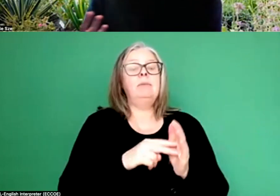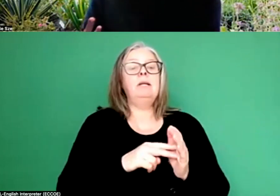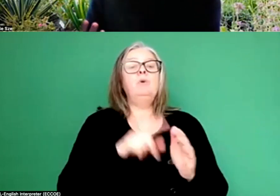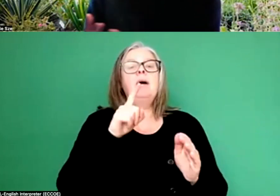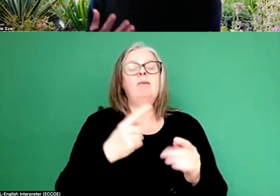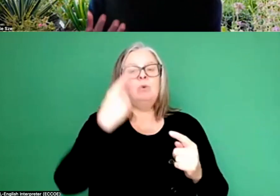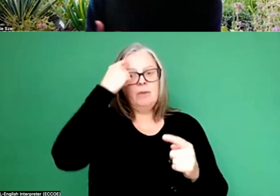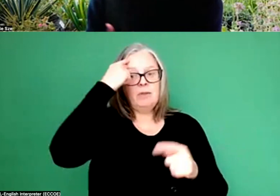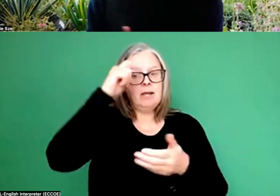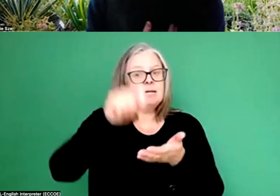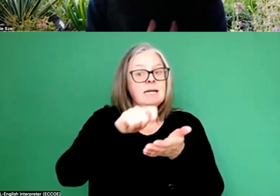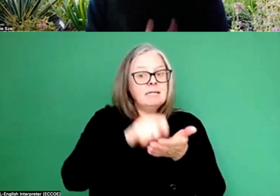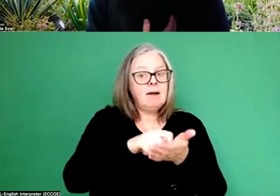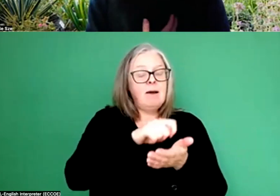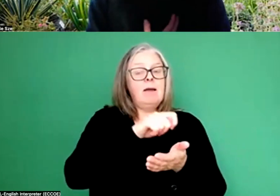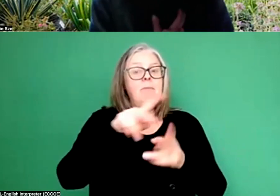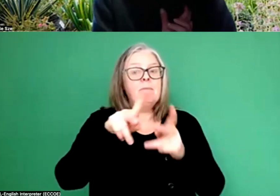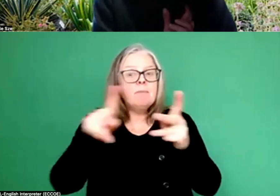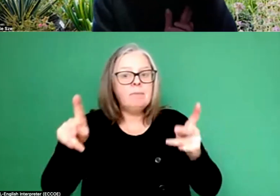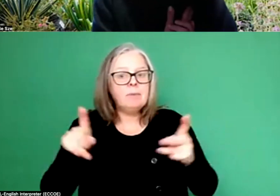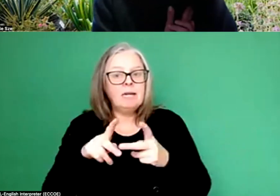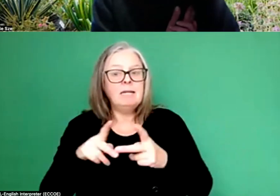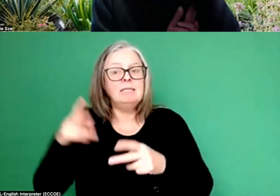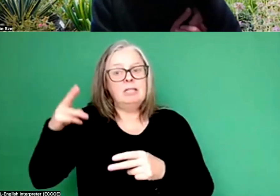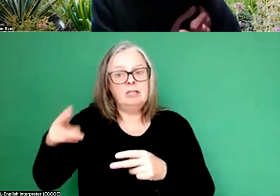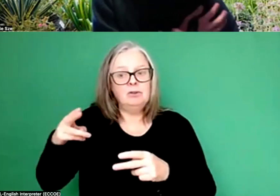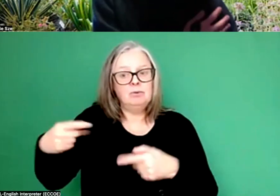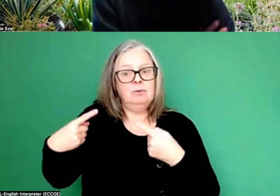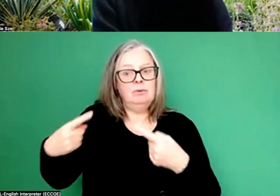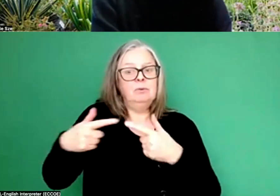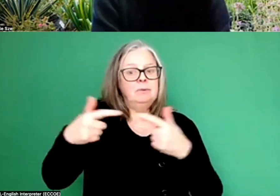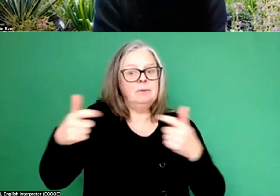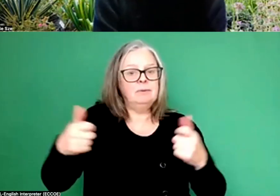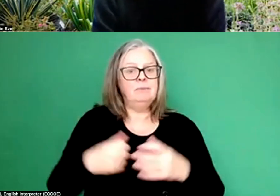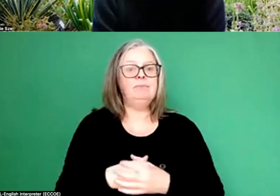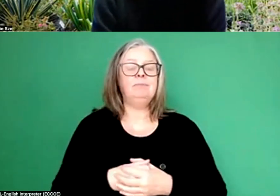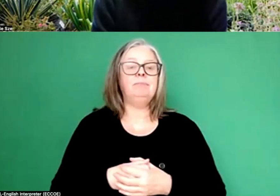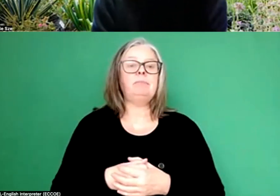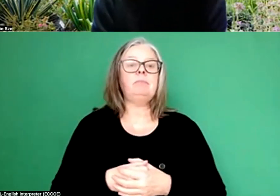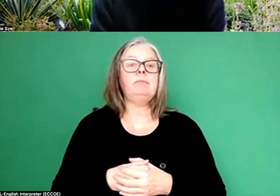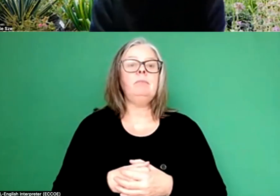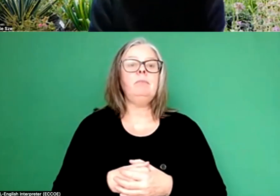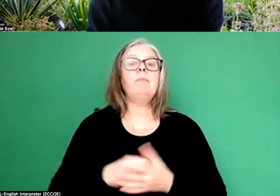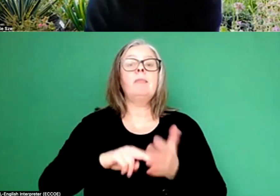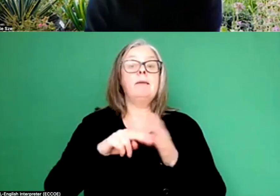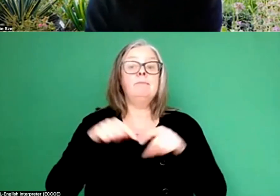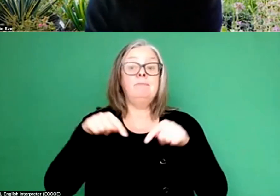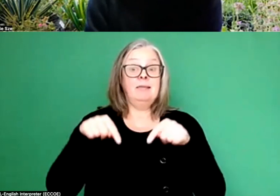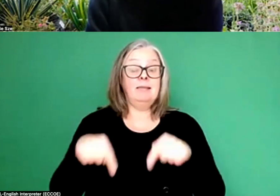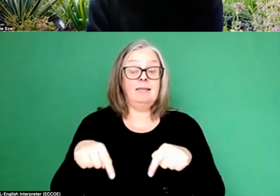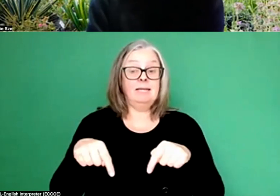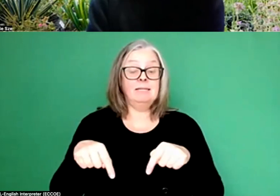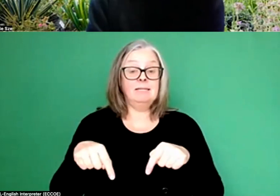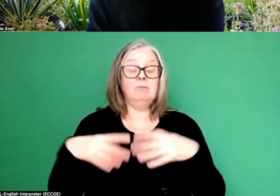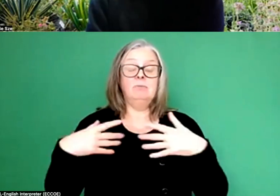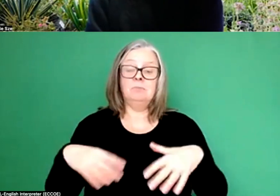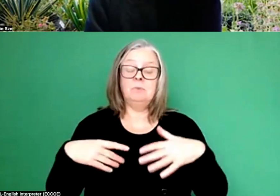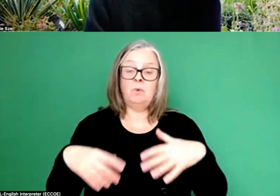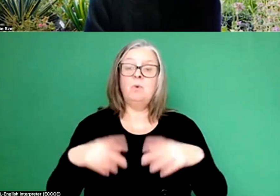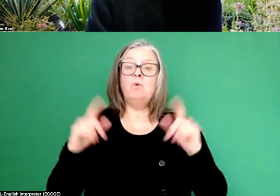temporal, you know, and and historical one. And so that makes this very, very fraught right